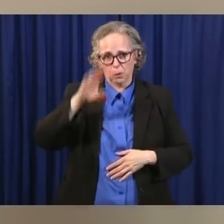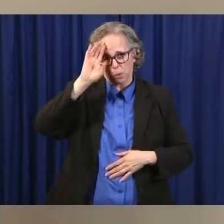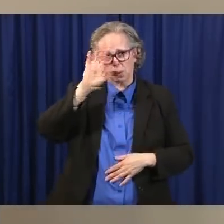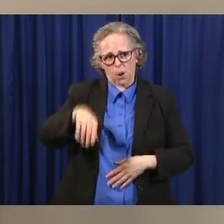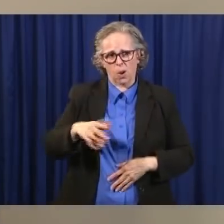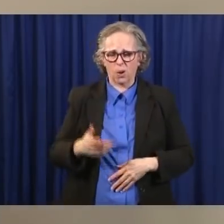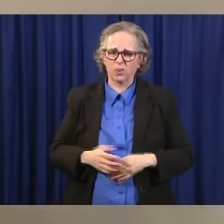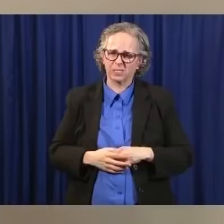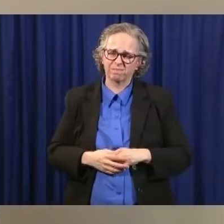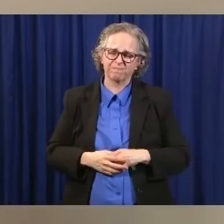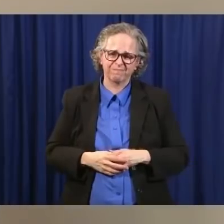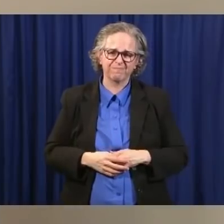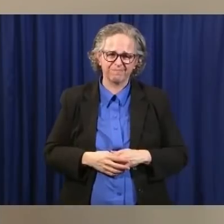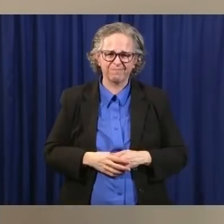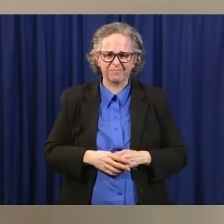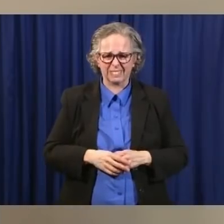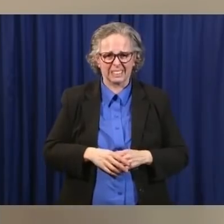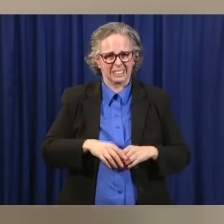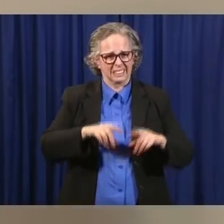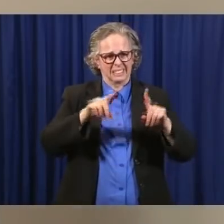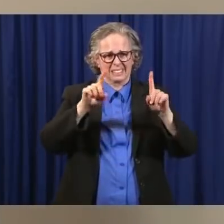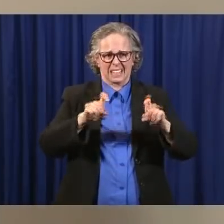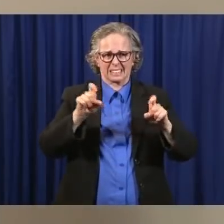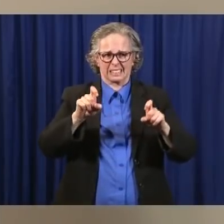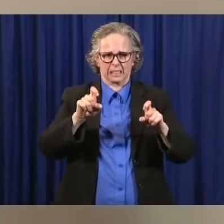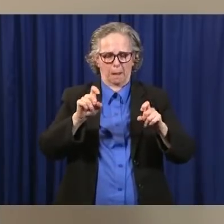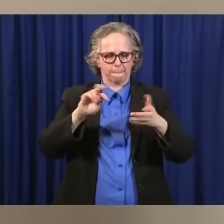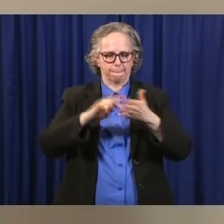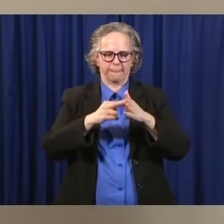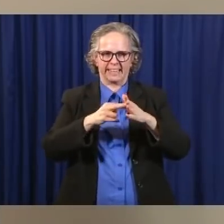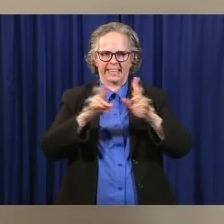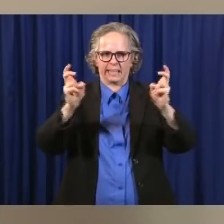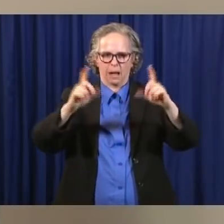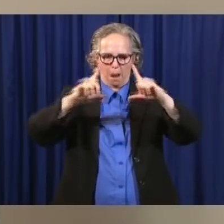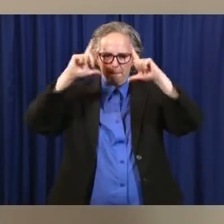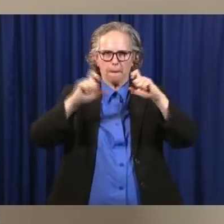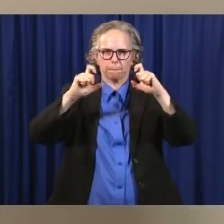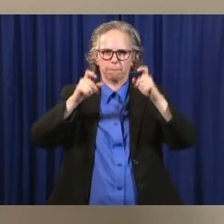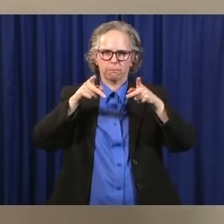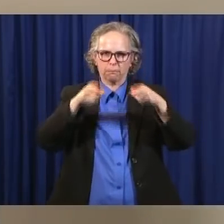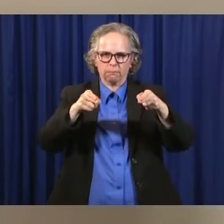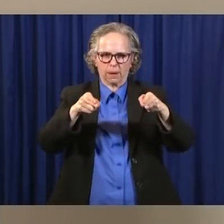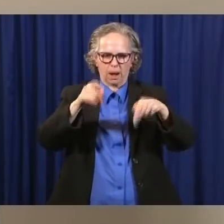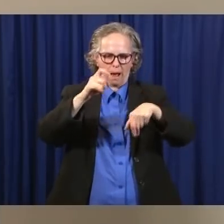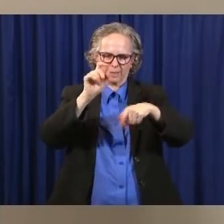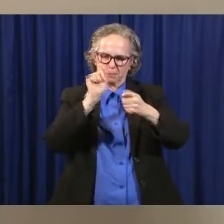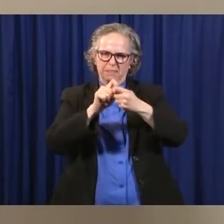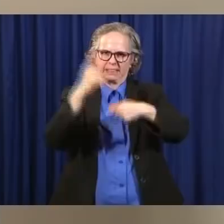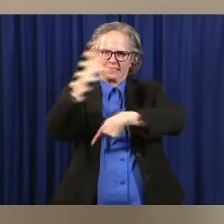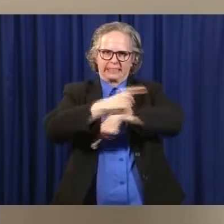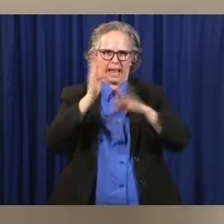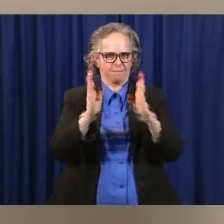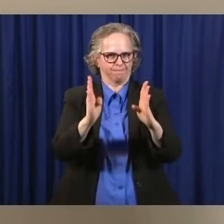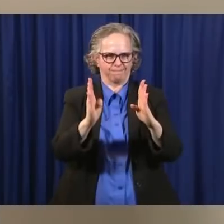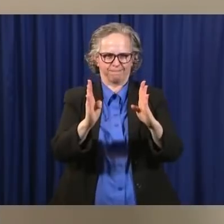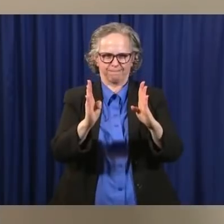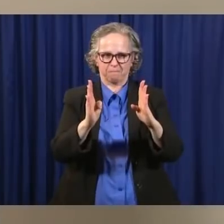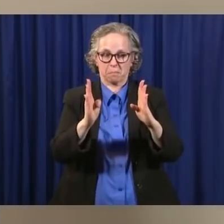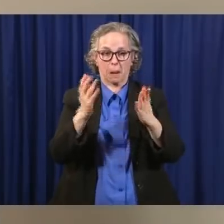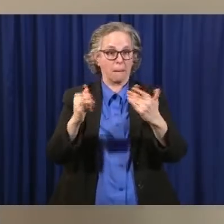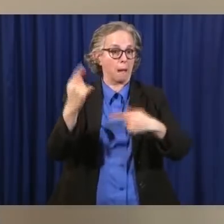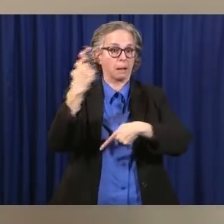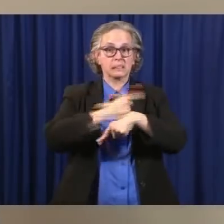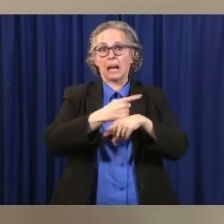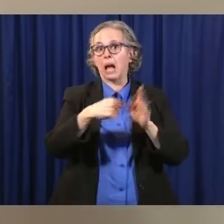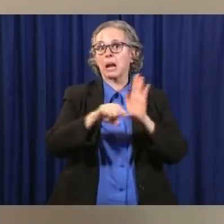it is a snapshot in time. When you get tested on a given day, you might be negative, but you might